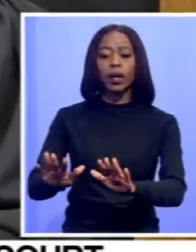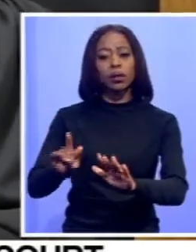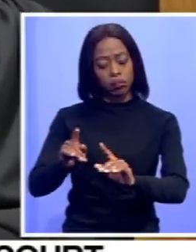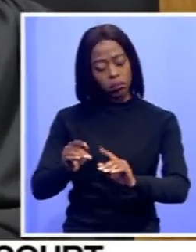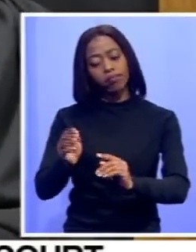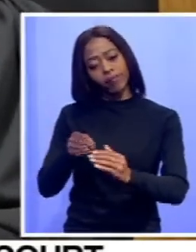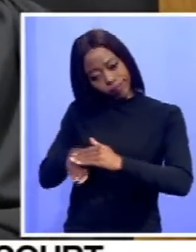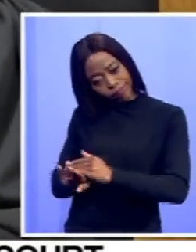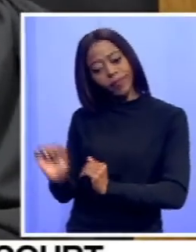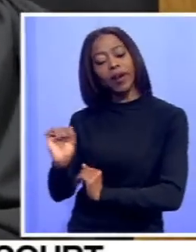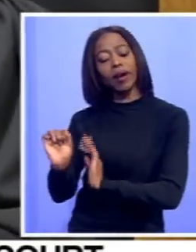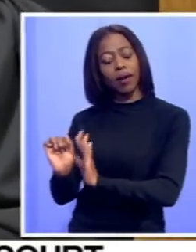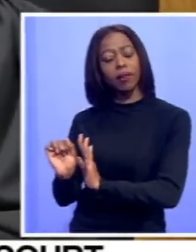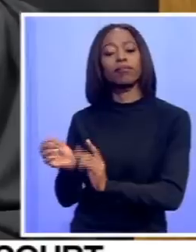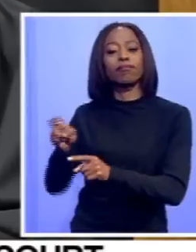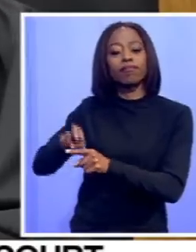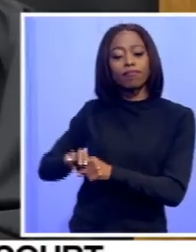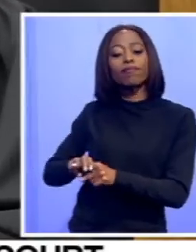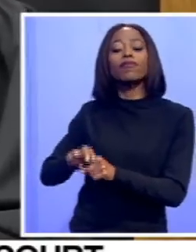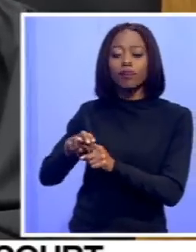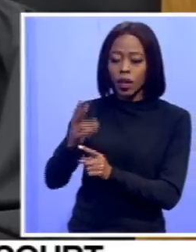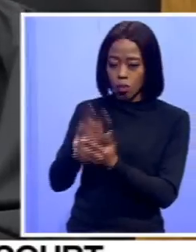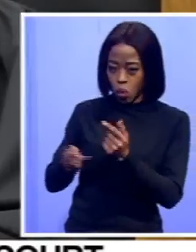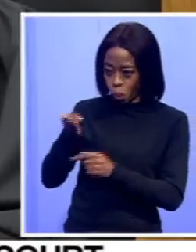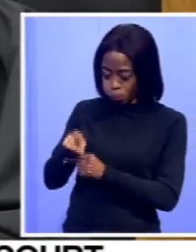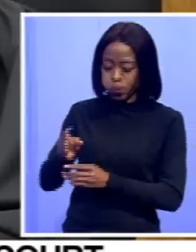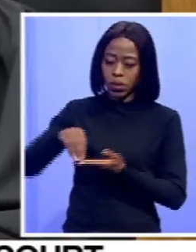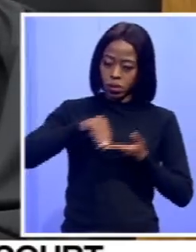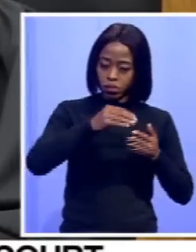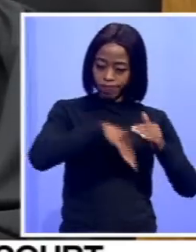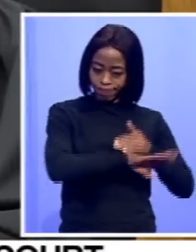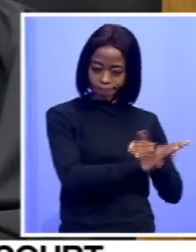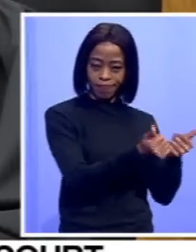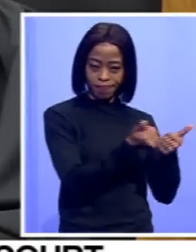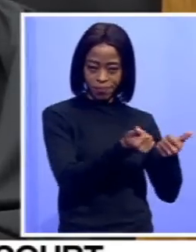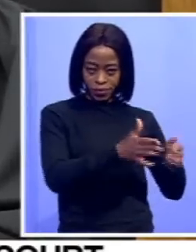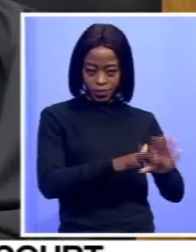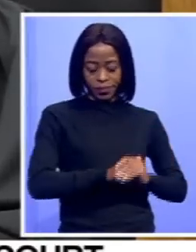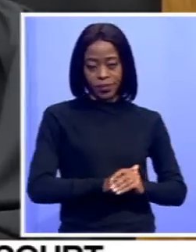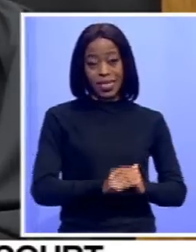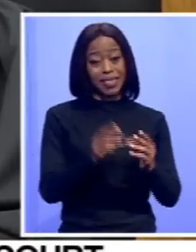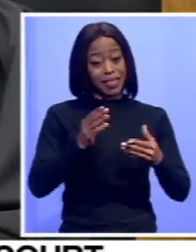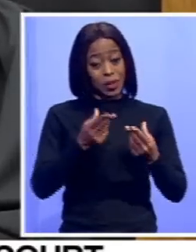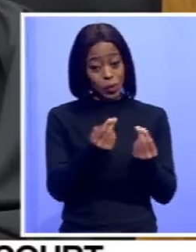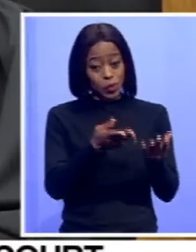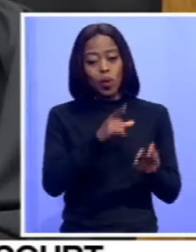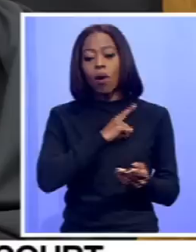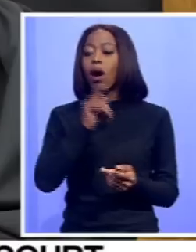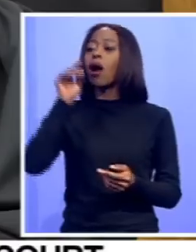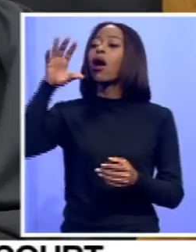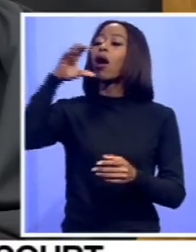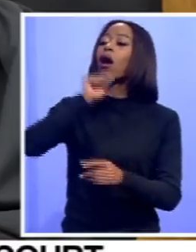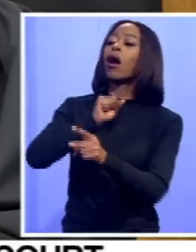into the vehicle. The vehicle then entered with both of the accused in it. Sub 7, he did so because he recognized that